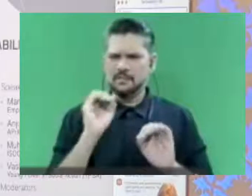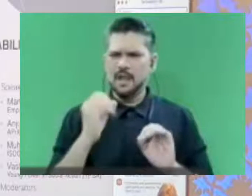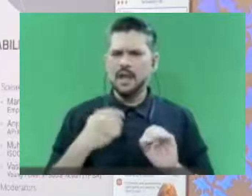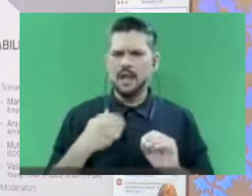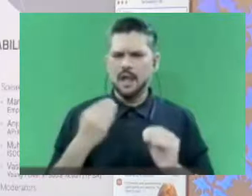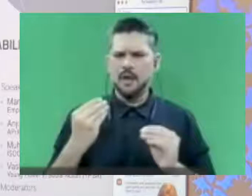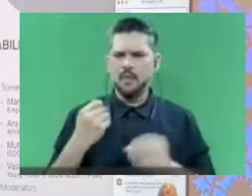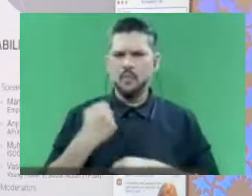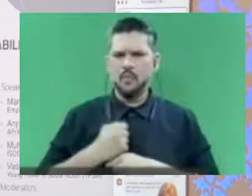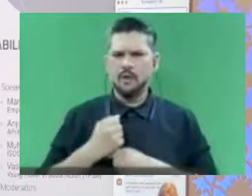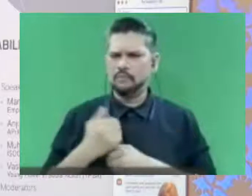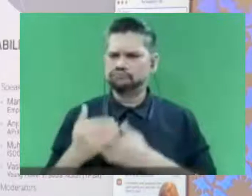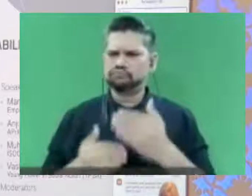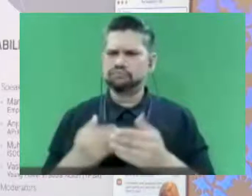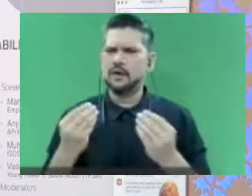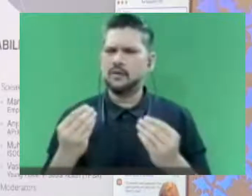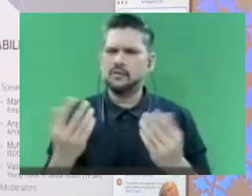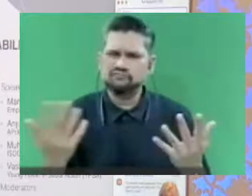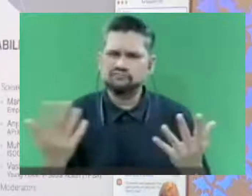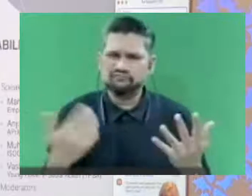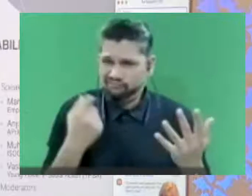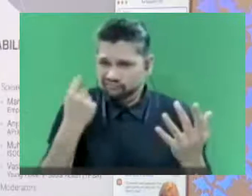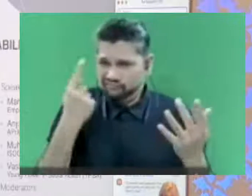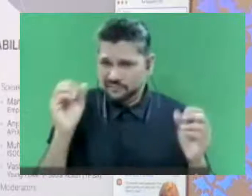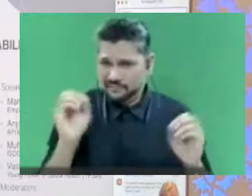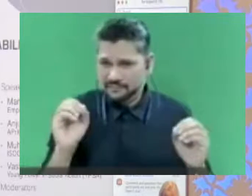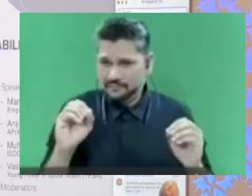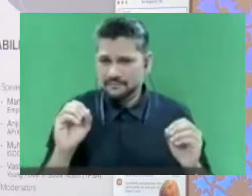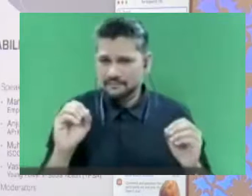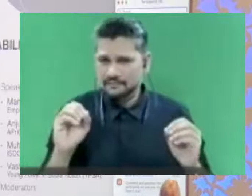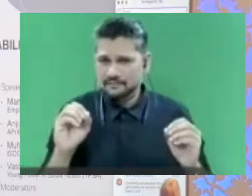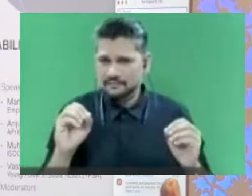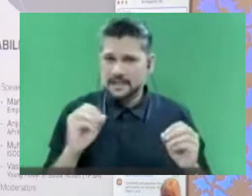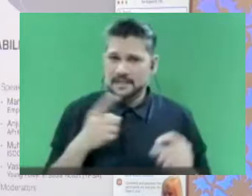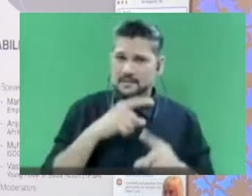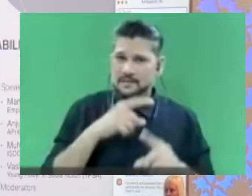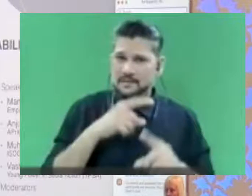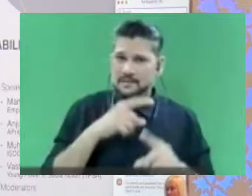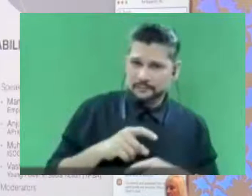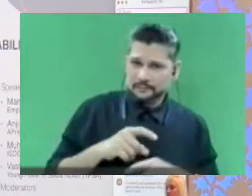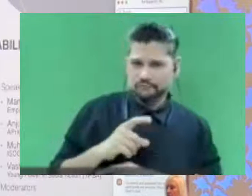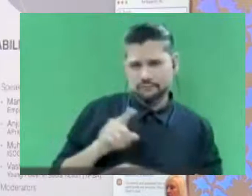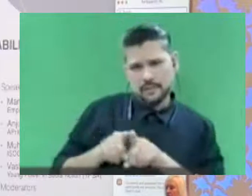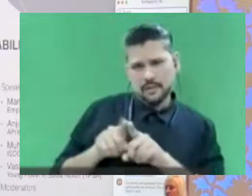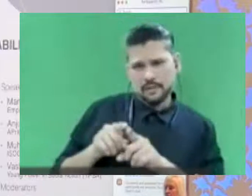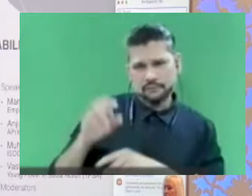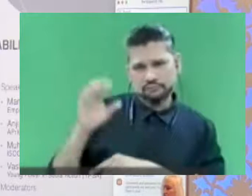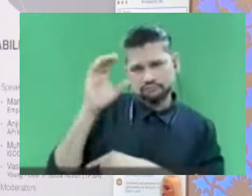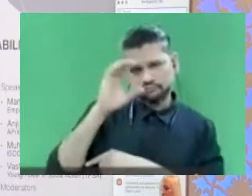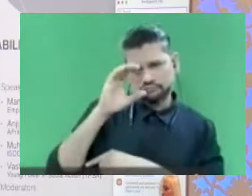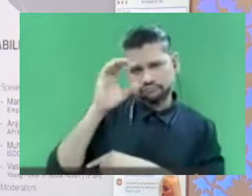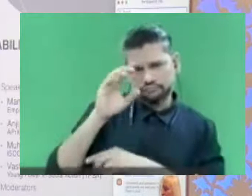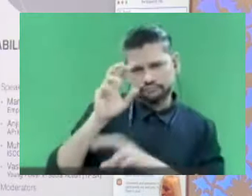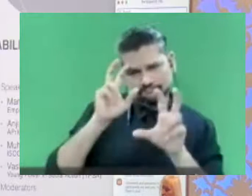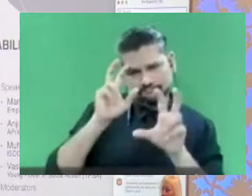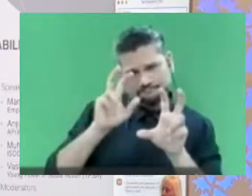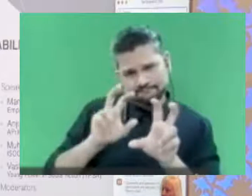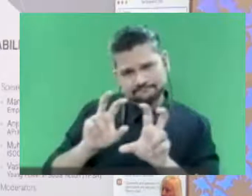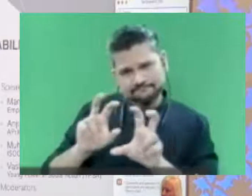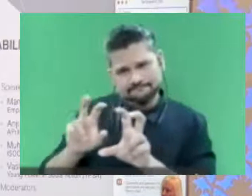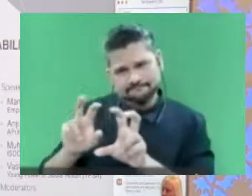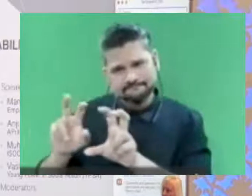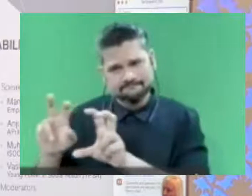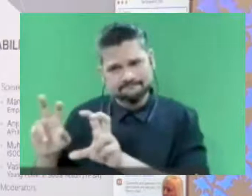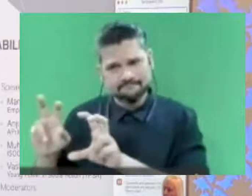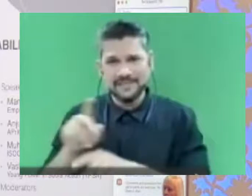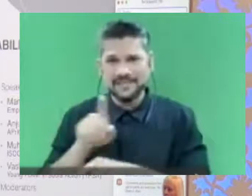There is a kind of observatory role, which I'm not sure who's going to be able to lead that effort. That someone has to keep track of, as